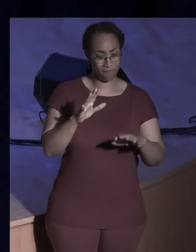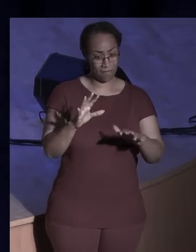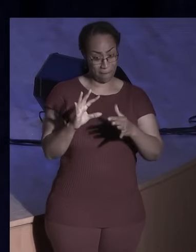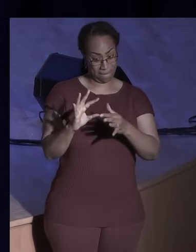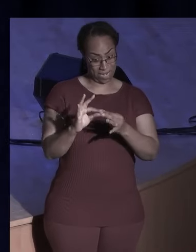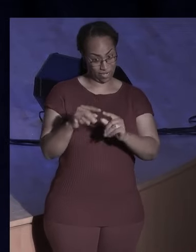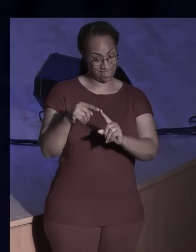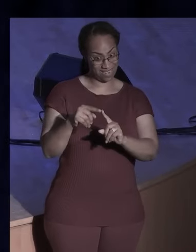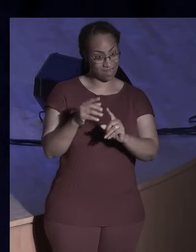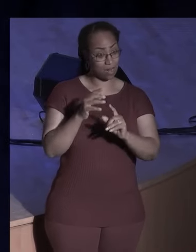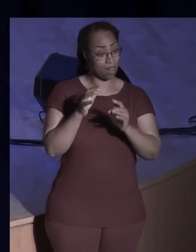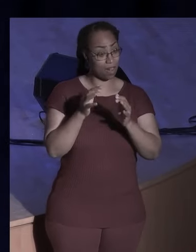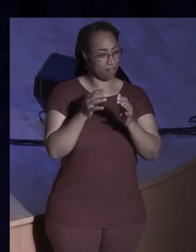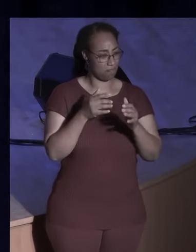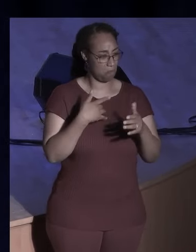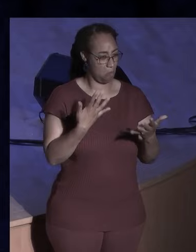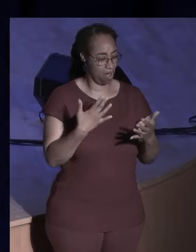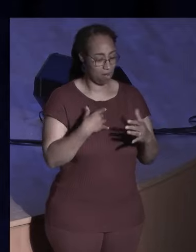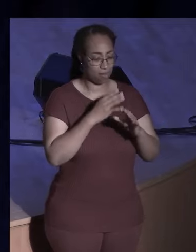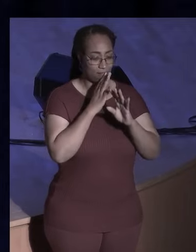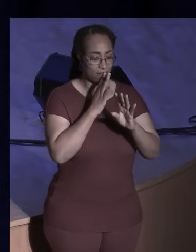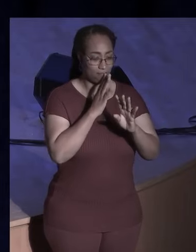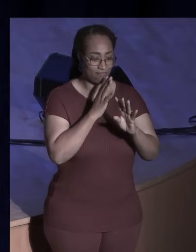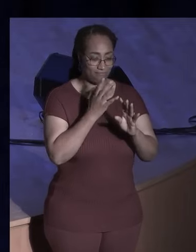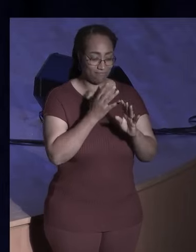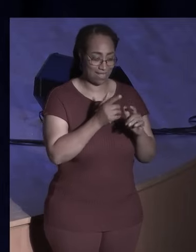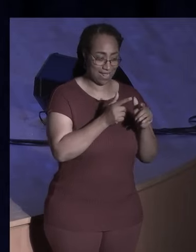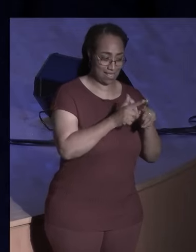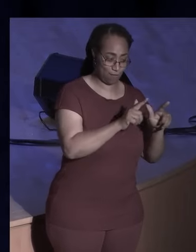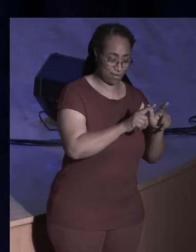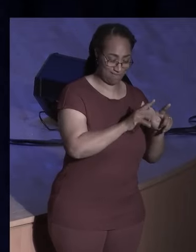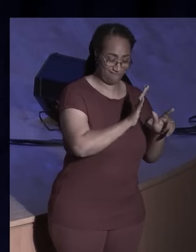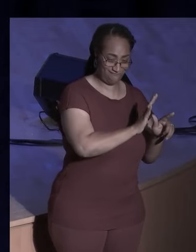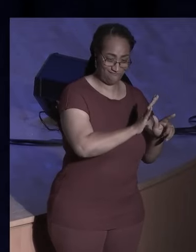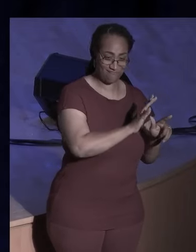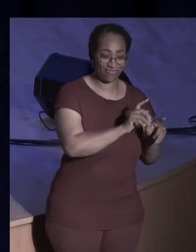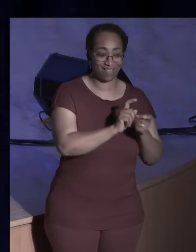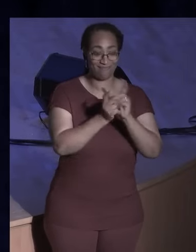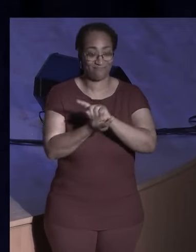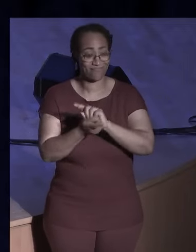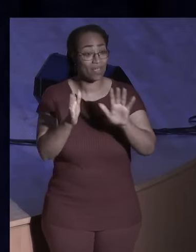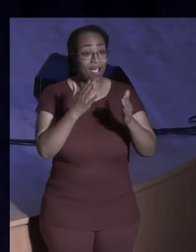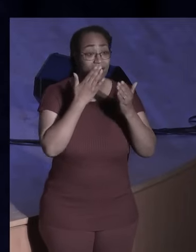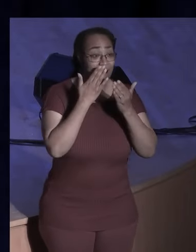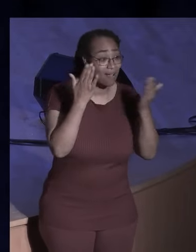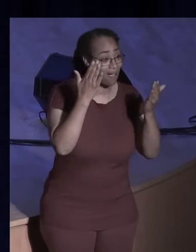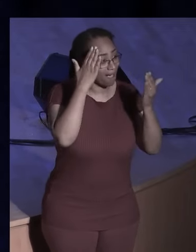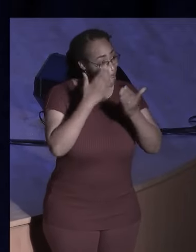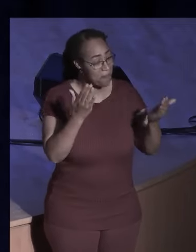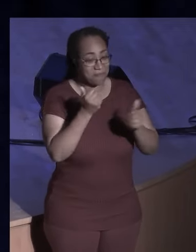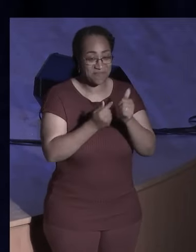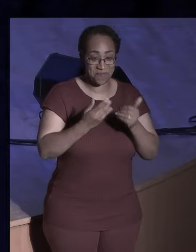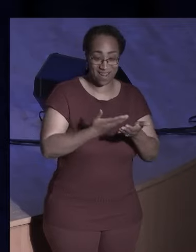Happy Folklife Festival. And thank you so much, Secretary Bunch, for inviting me to join you today and for that